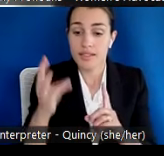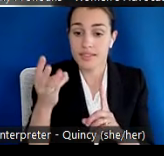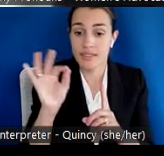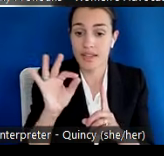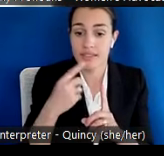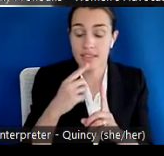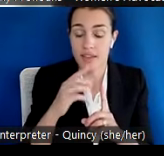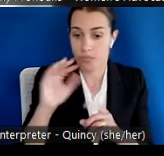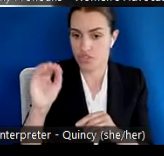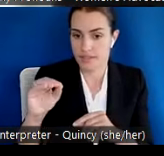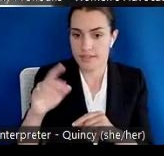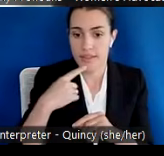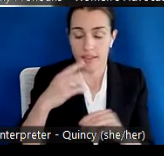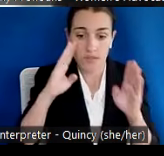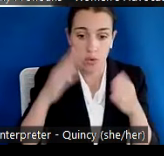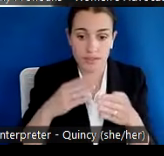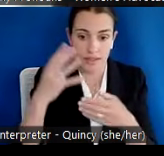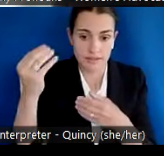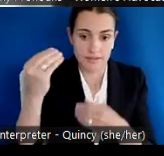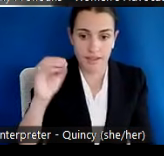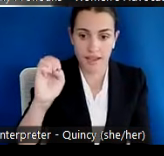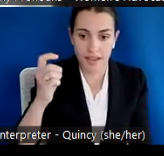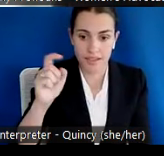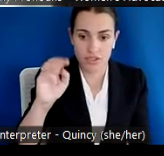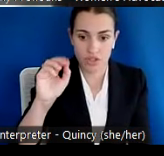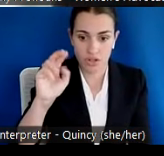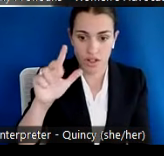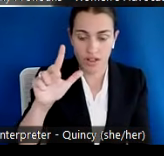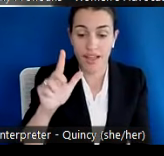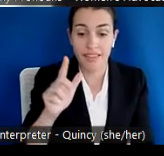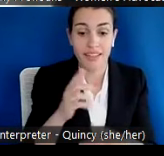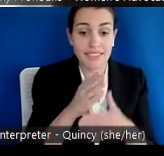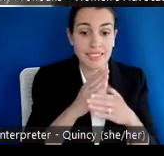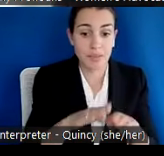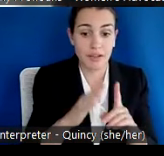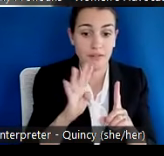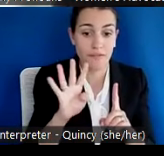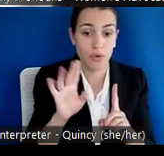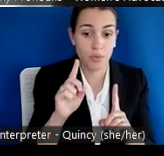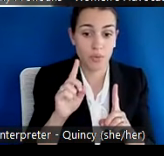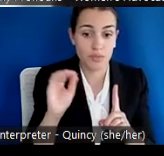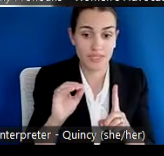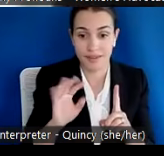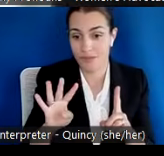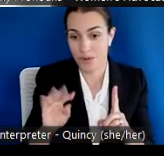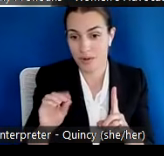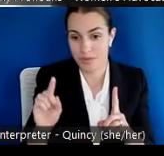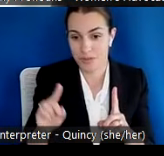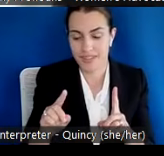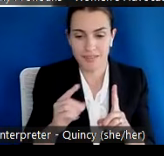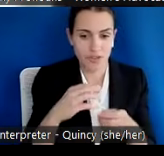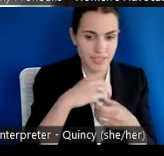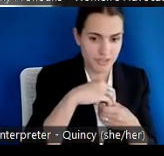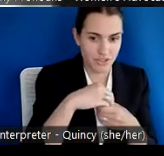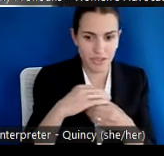is very common. And then there's a split between 41% internal and 41% relational. Yeah, that